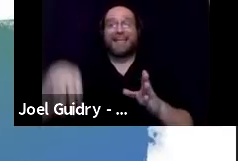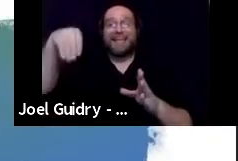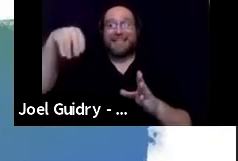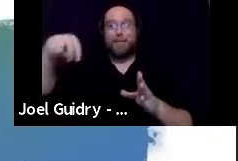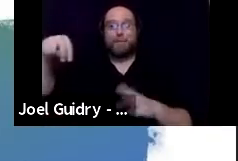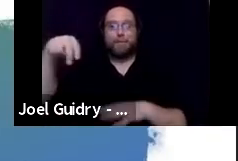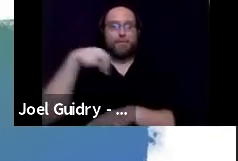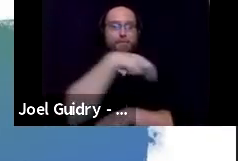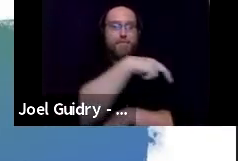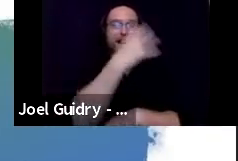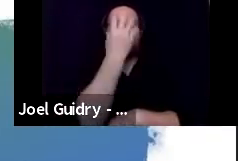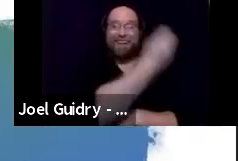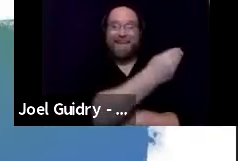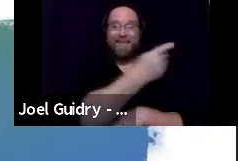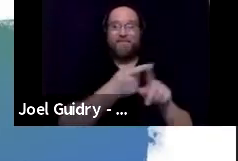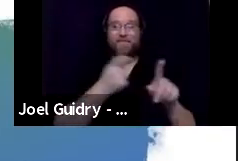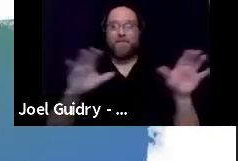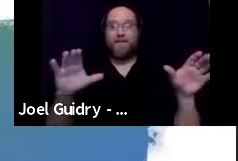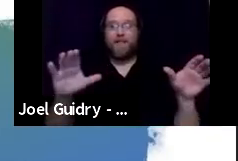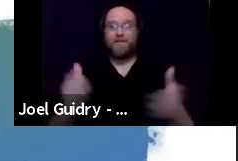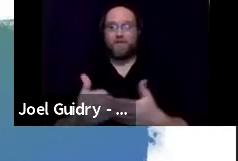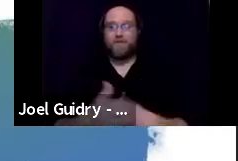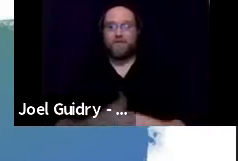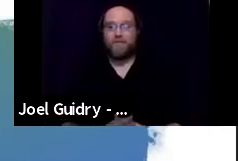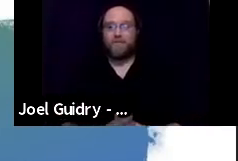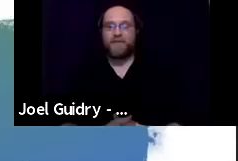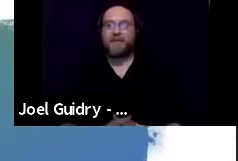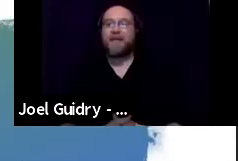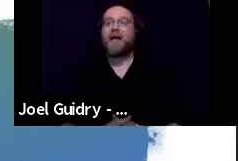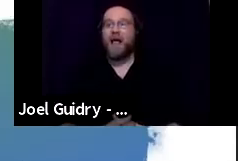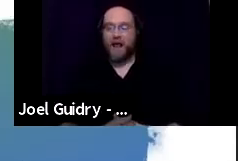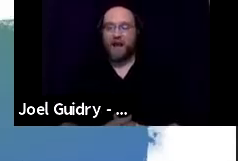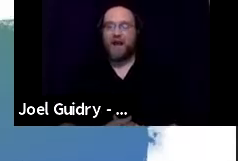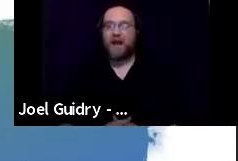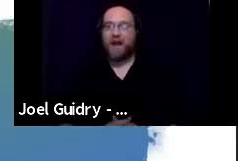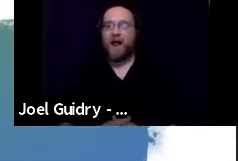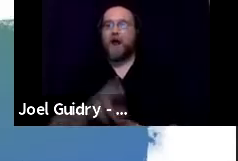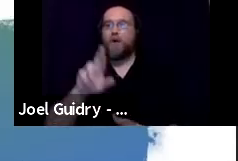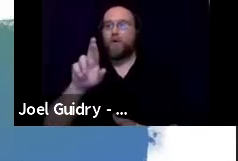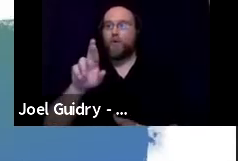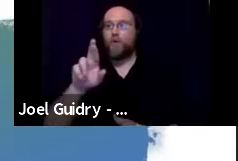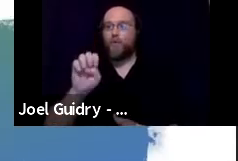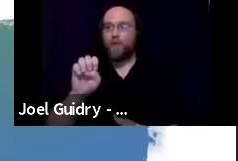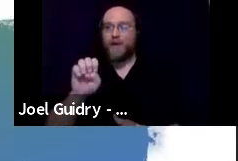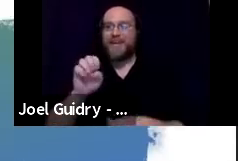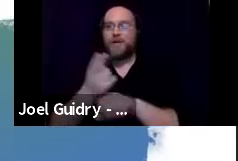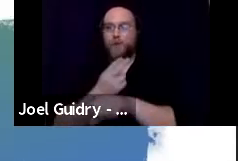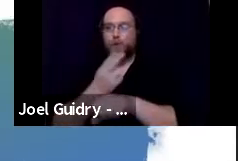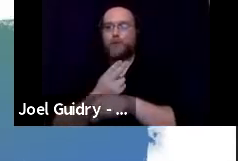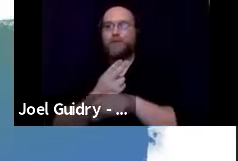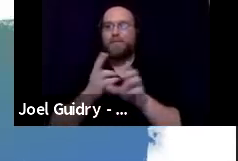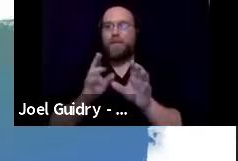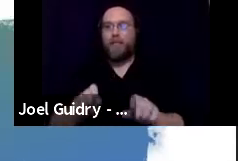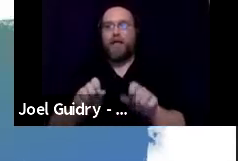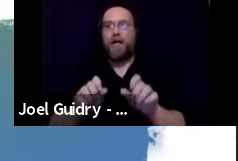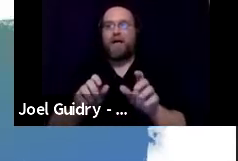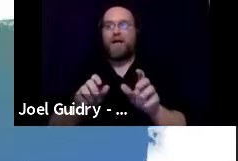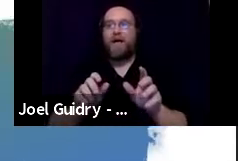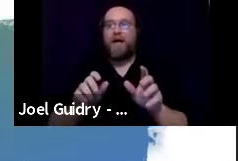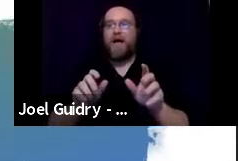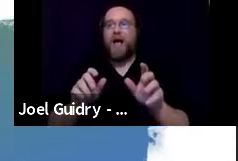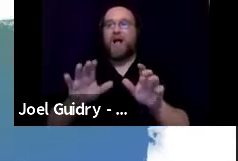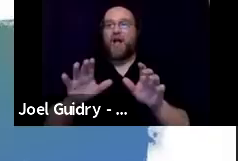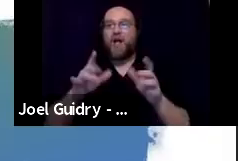Here, a reusable cloth face covering is acceptable, again, keeping in mind that everybody in the room should have one